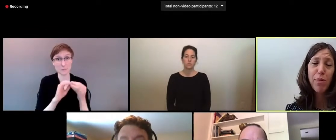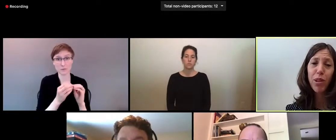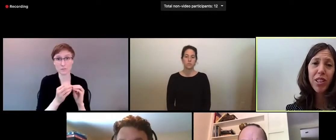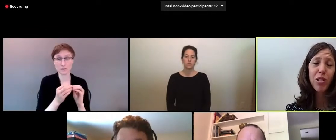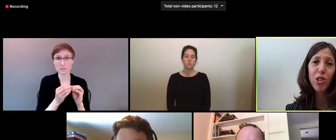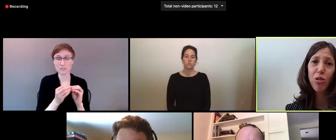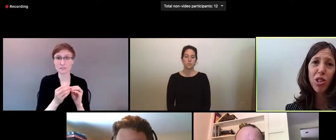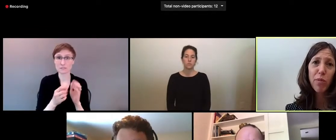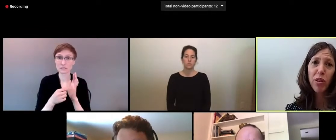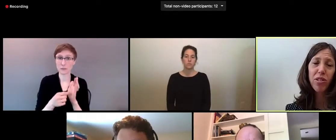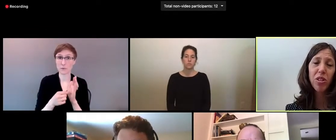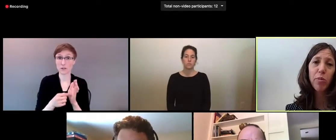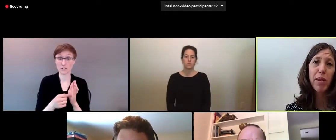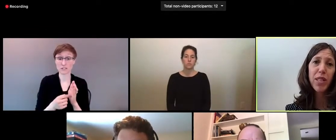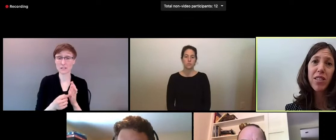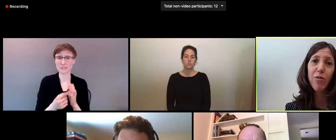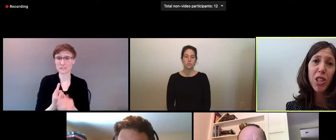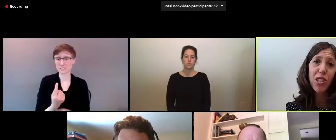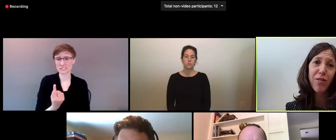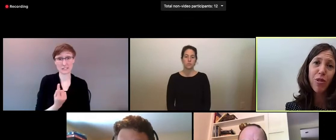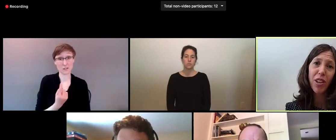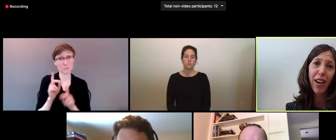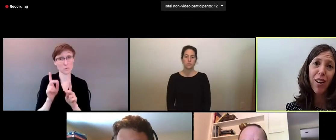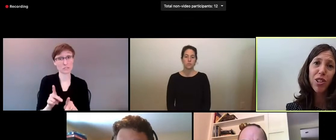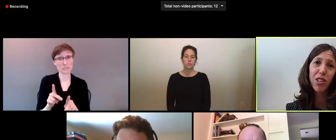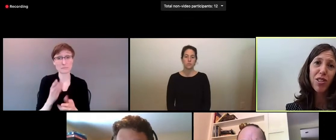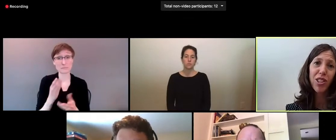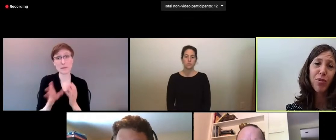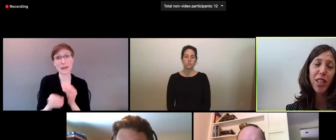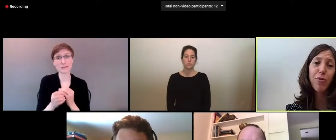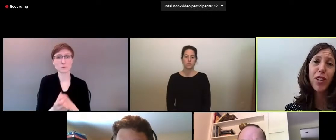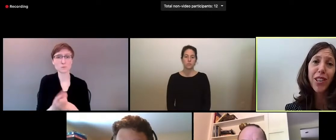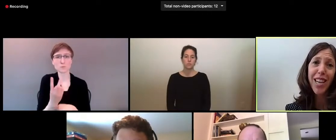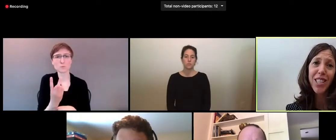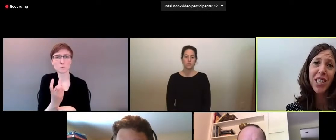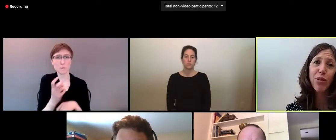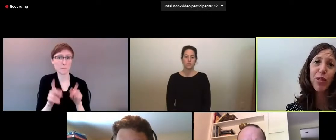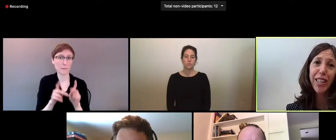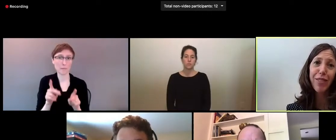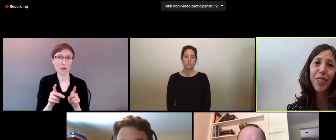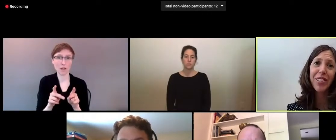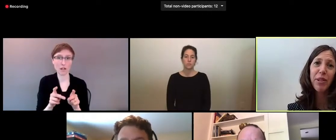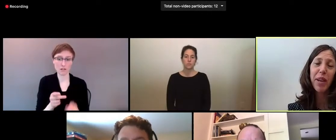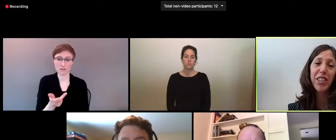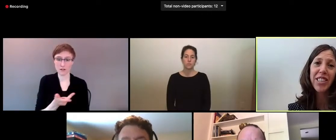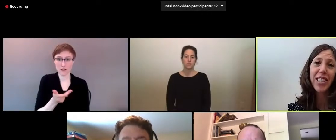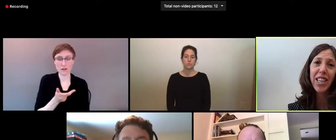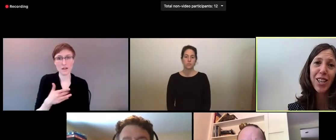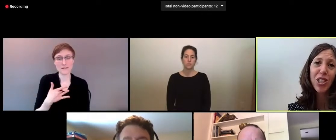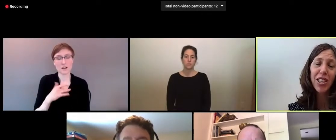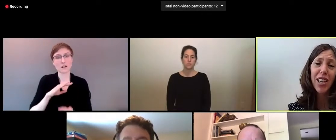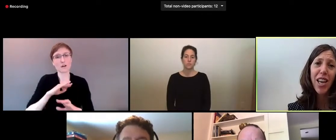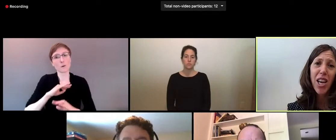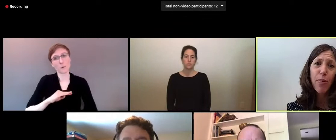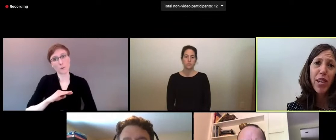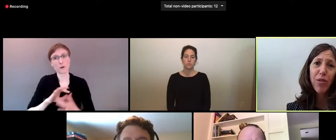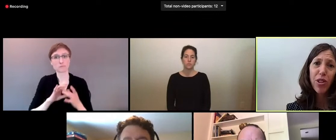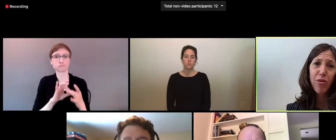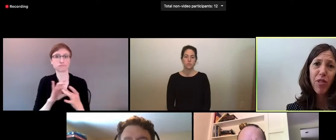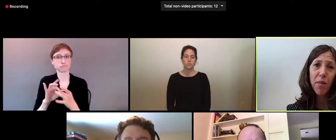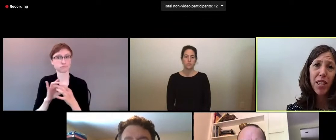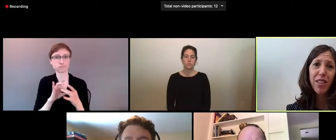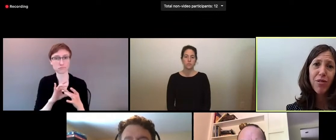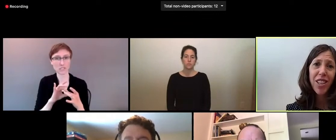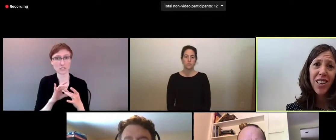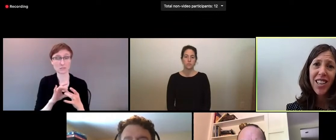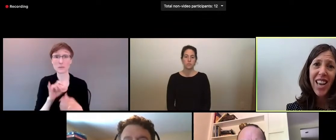extra people in your social support circle might be sufficient for now to really feel that sense of relief and my goodness, connection. But if